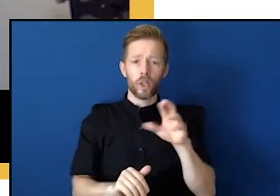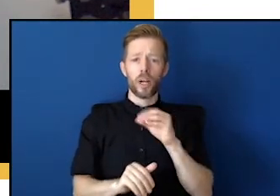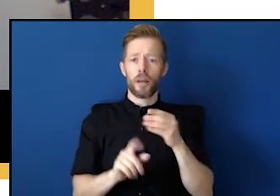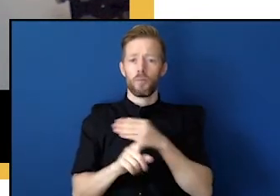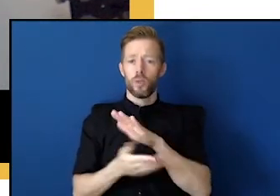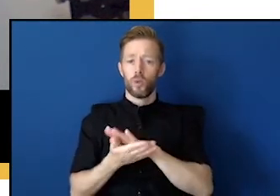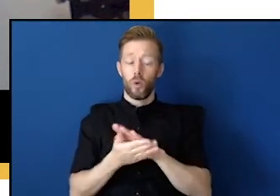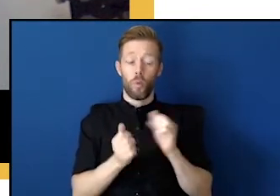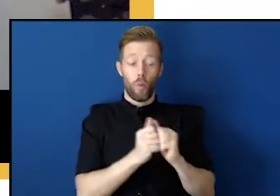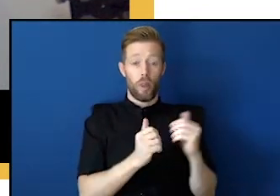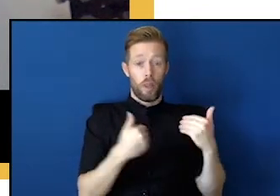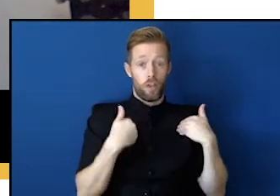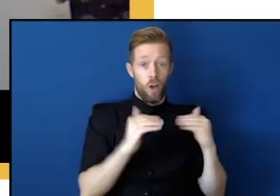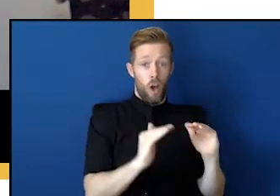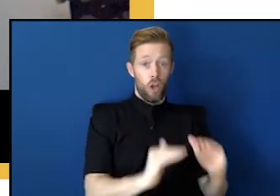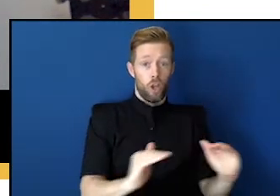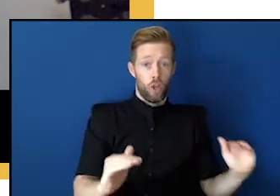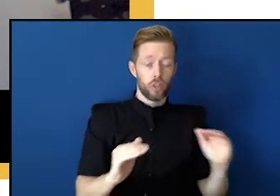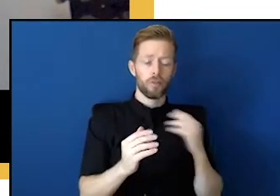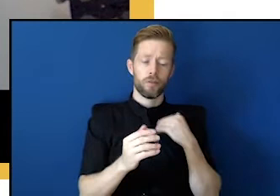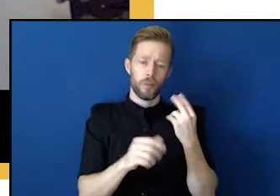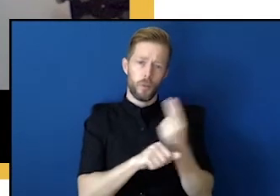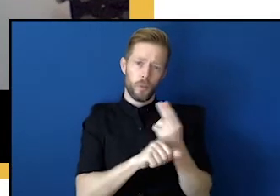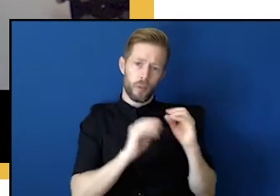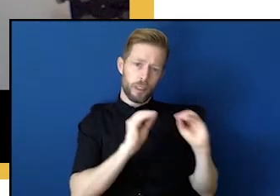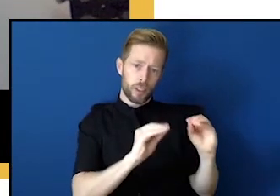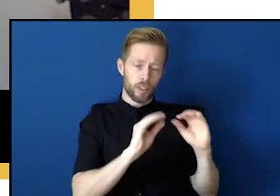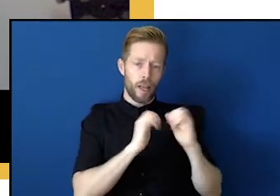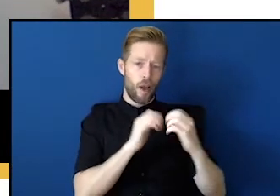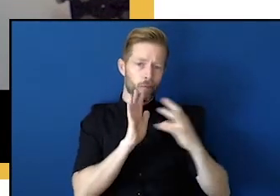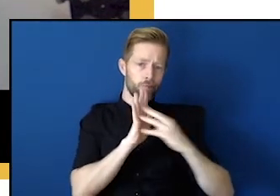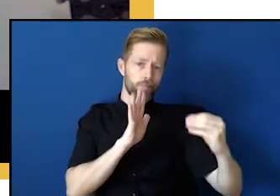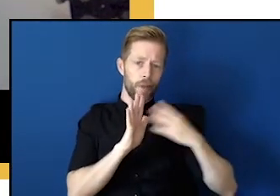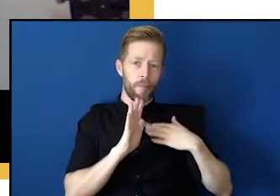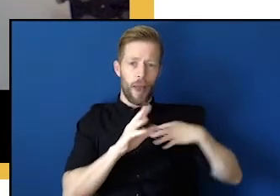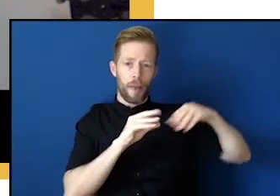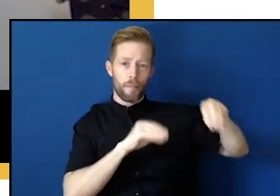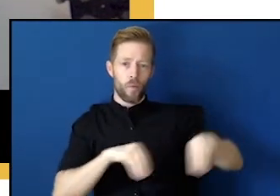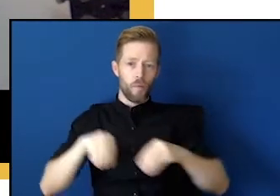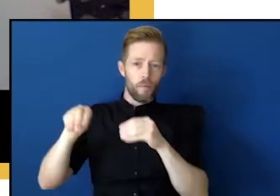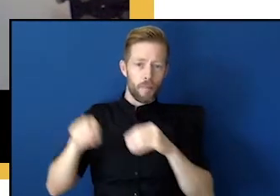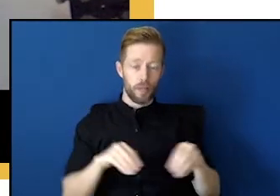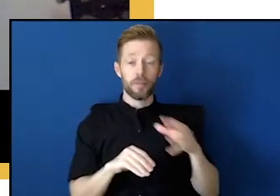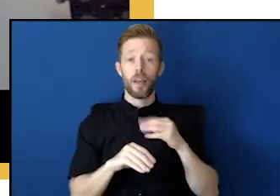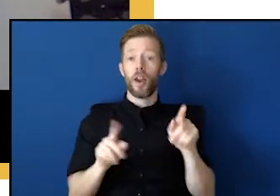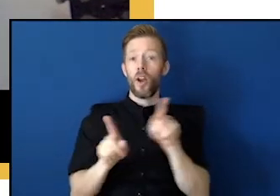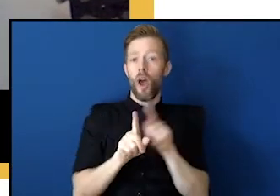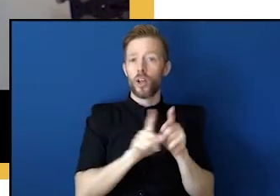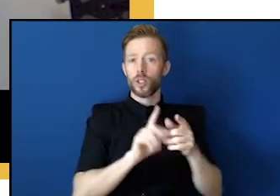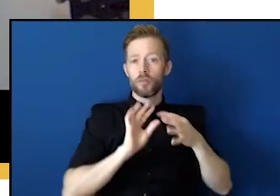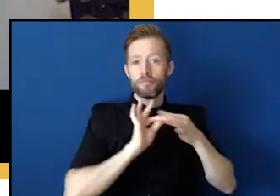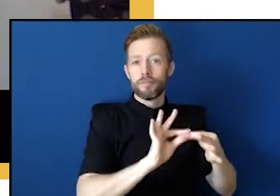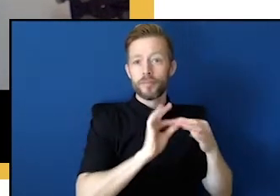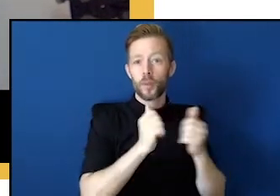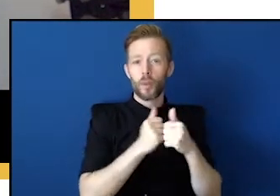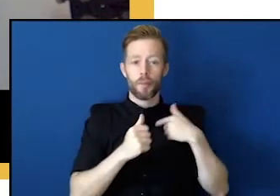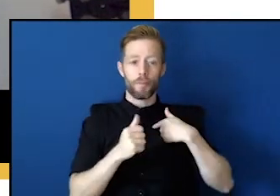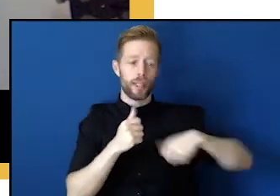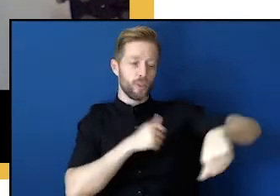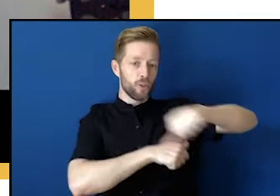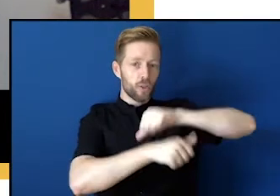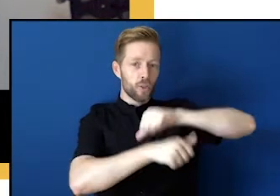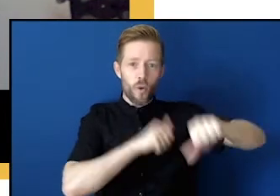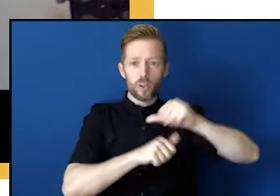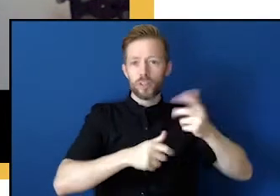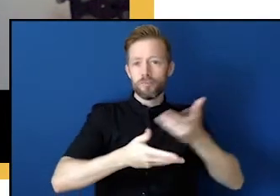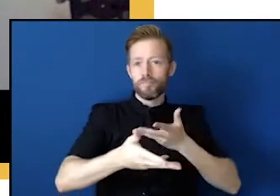my preschoolers. With my toddlers, I use it to teach them how to mimic my movements and also to engage with